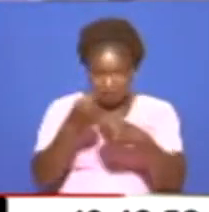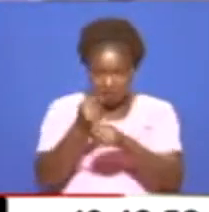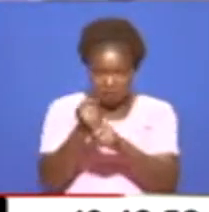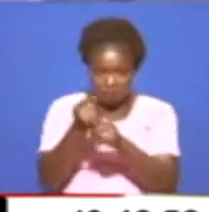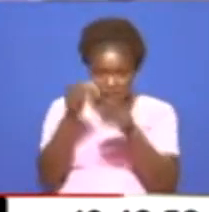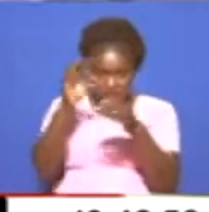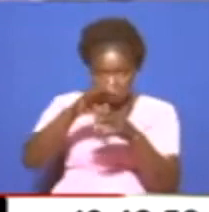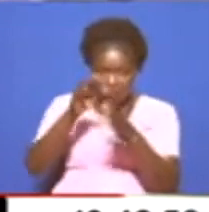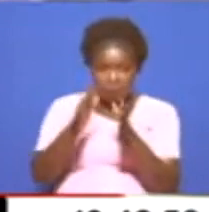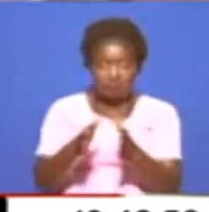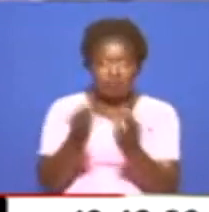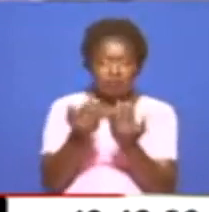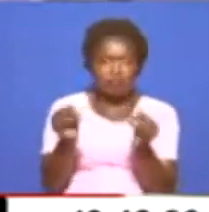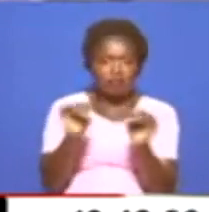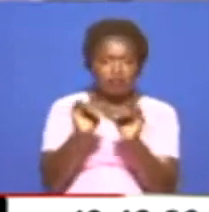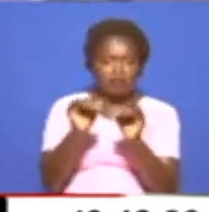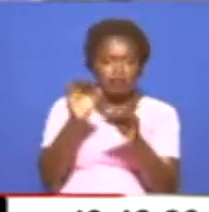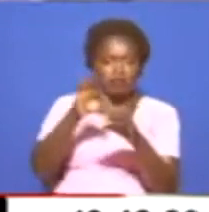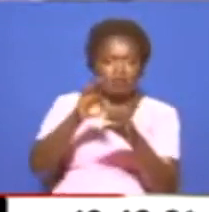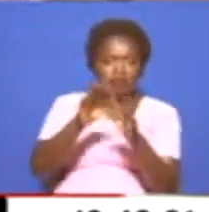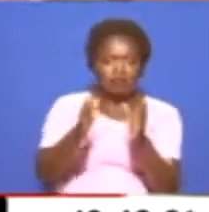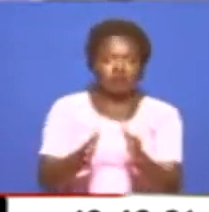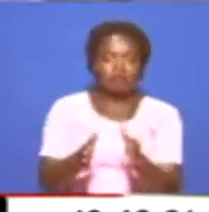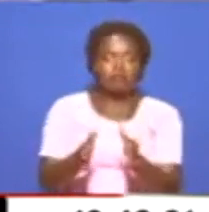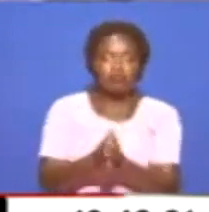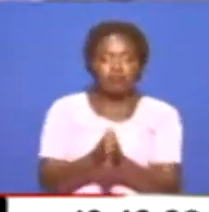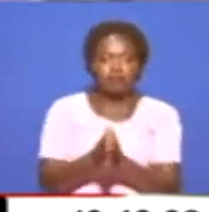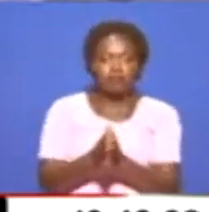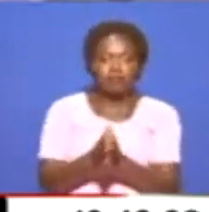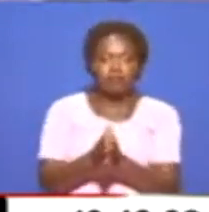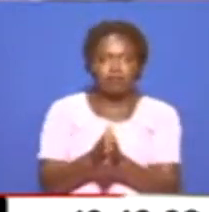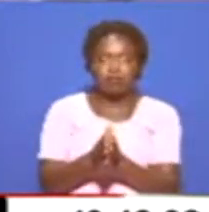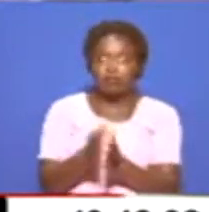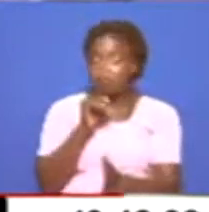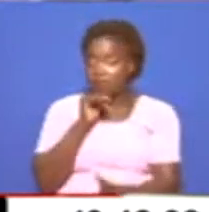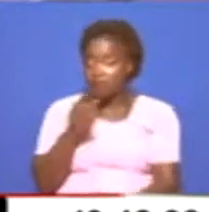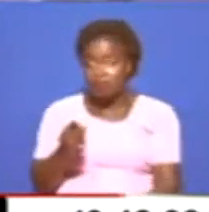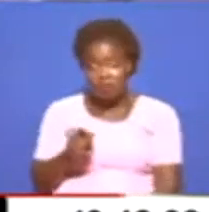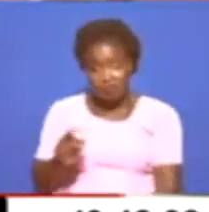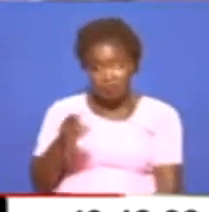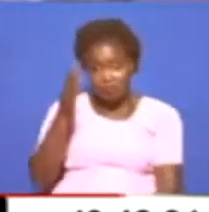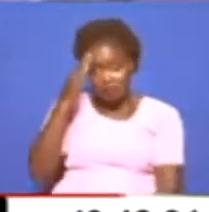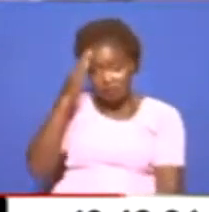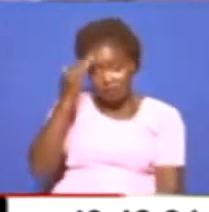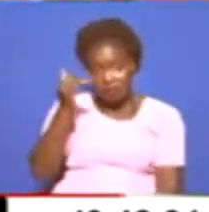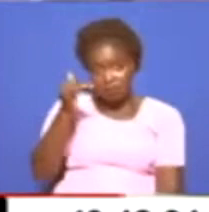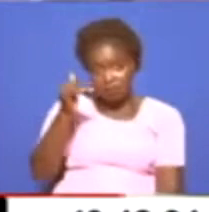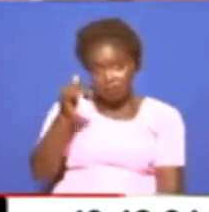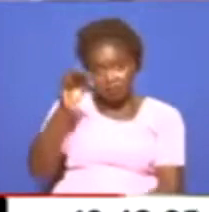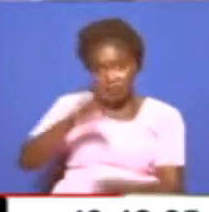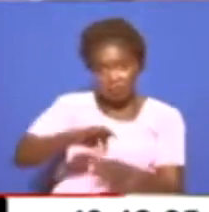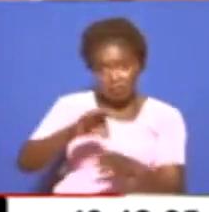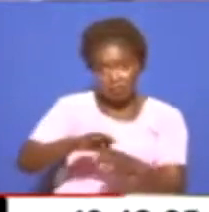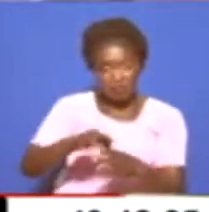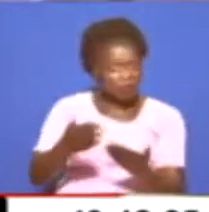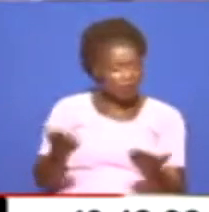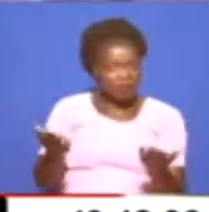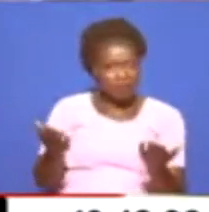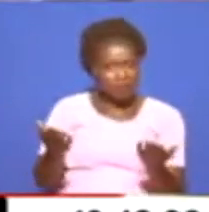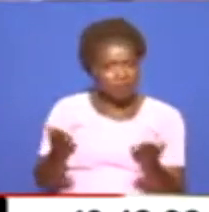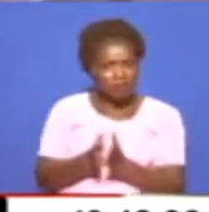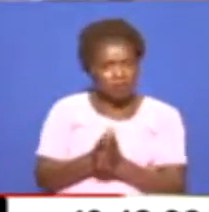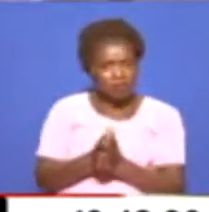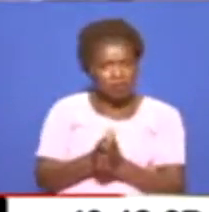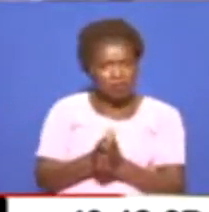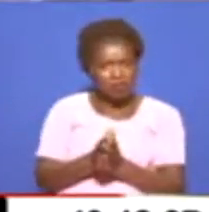An independent voter, does he or she know why they go to a ballot and why they vote? That one,